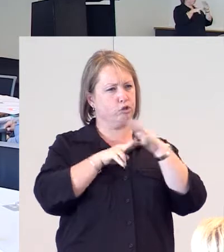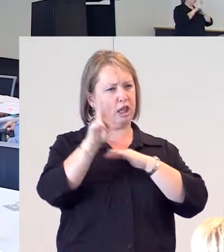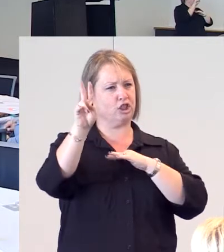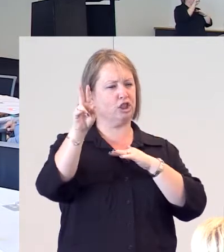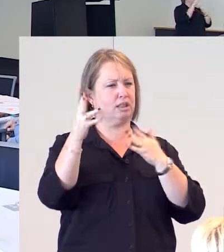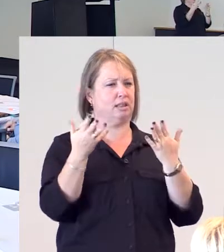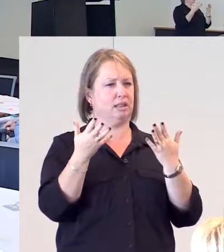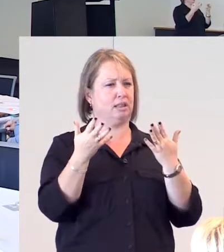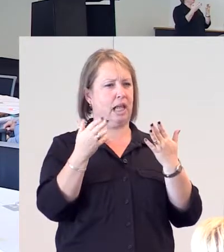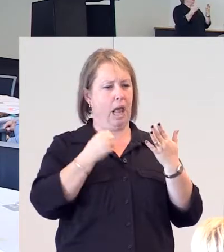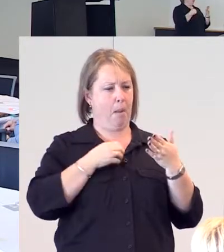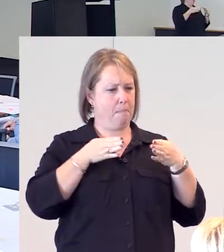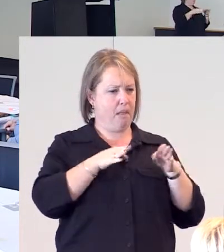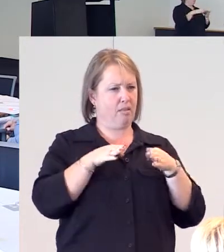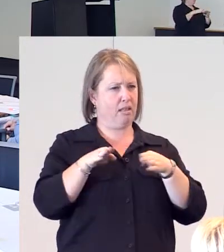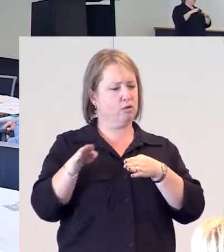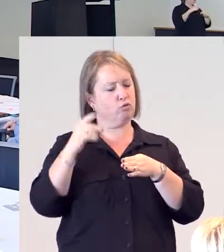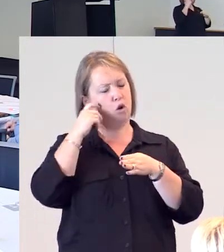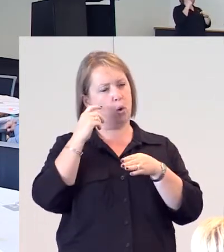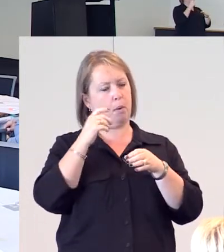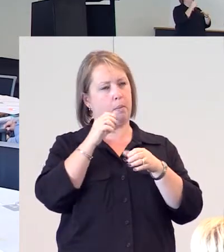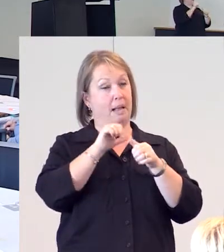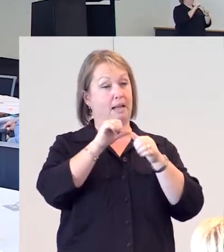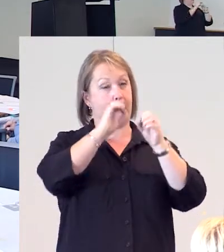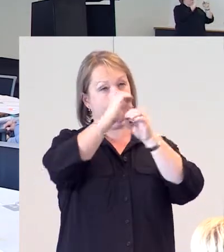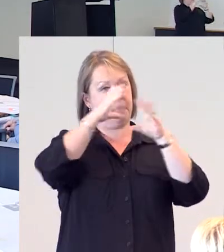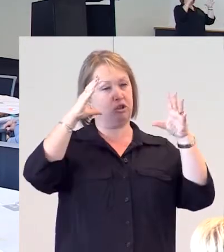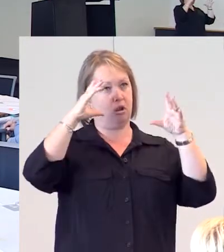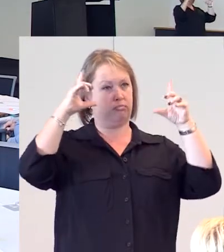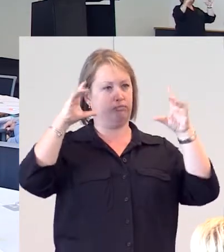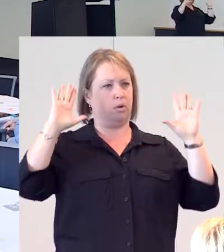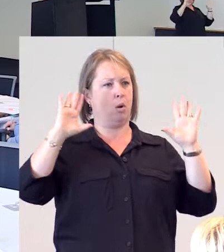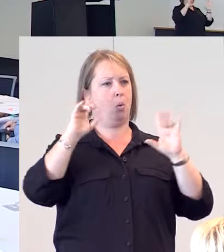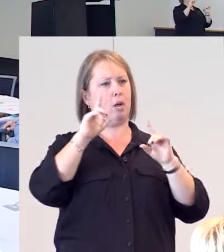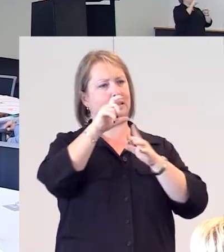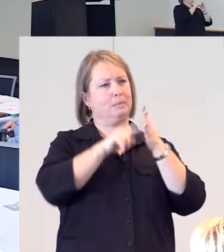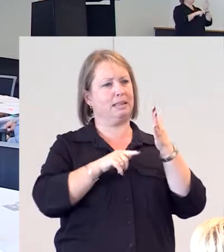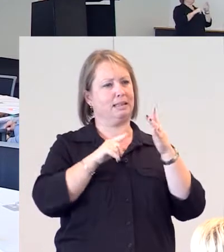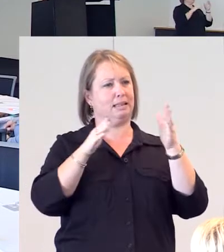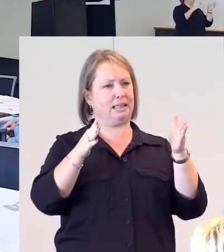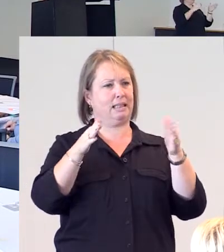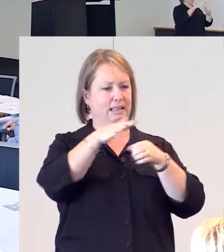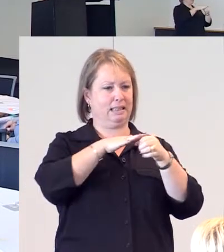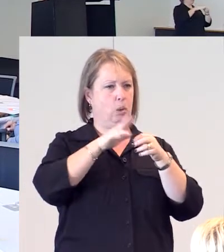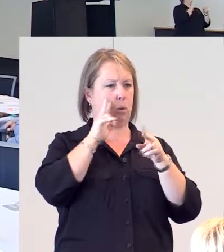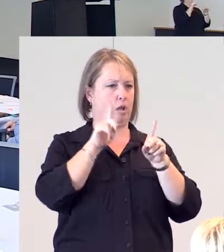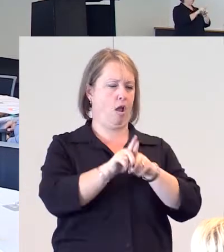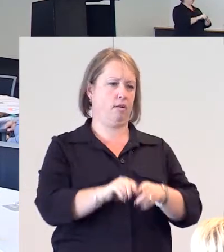own methodology in order to get a better picture of what the disability sector really looks like.